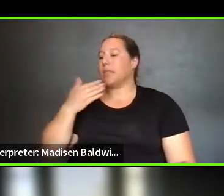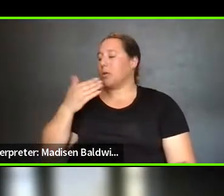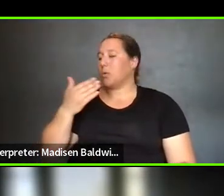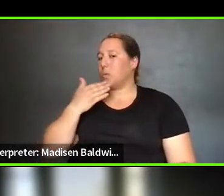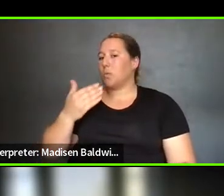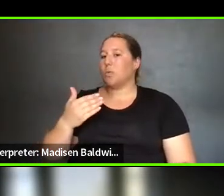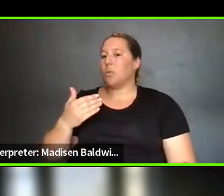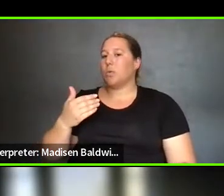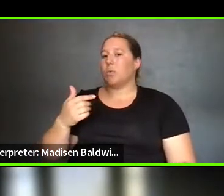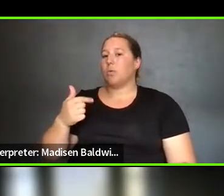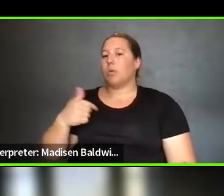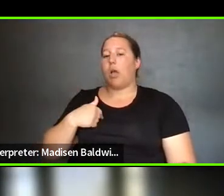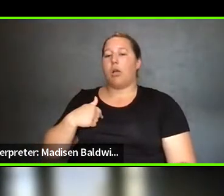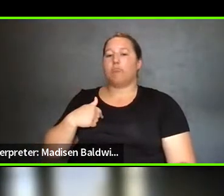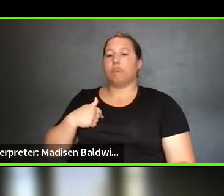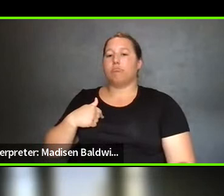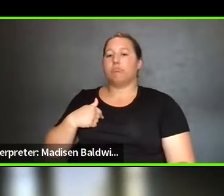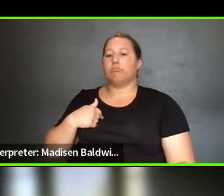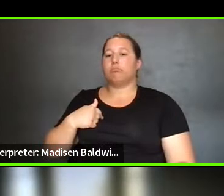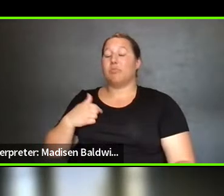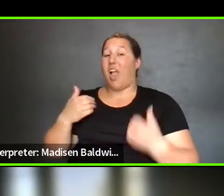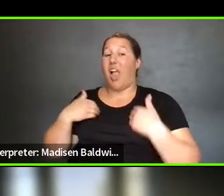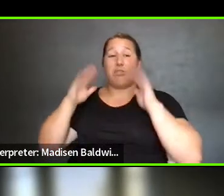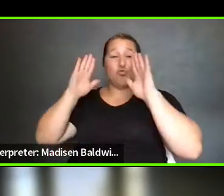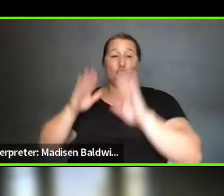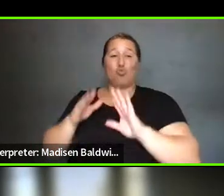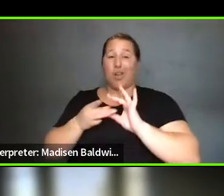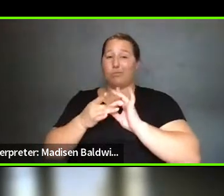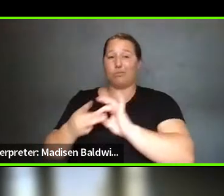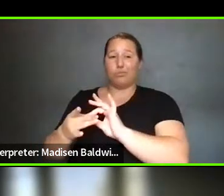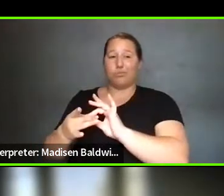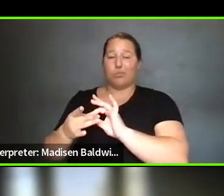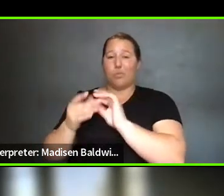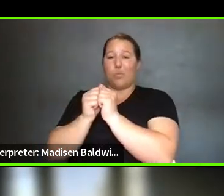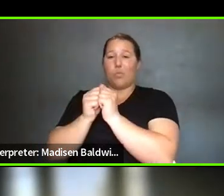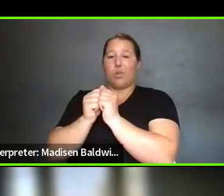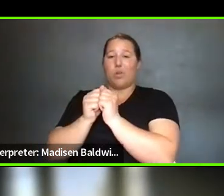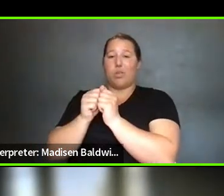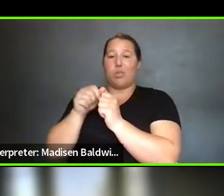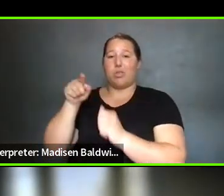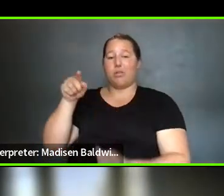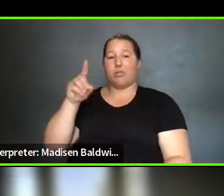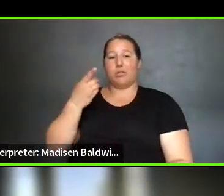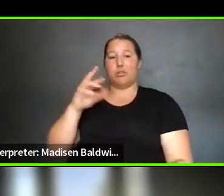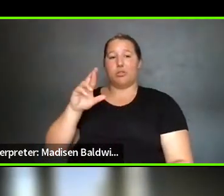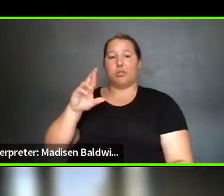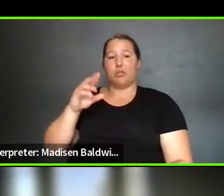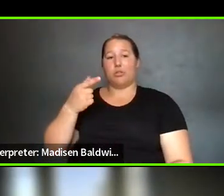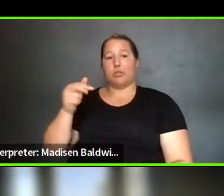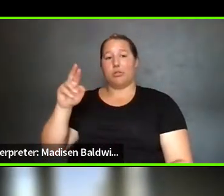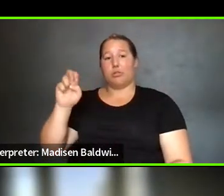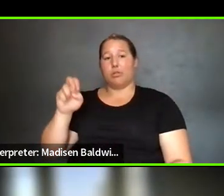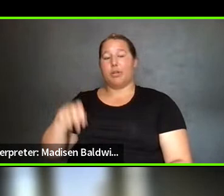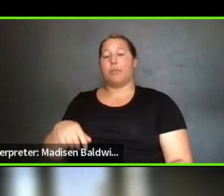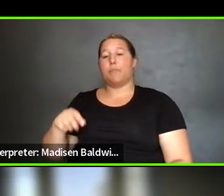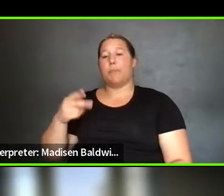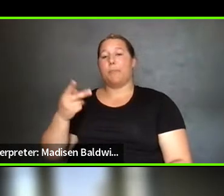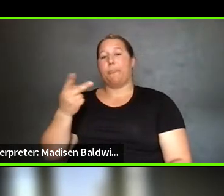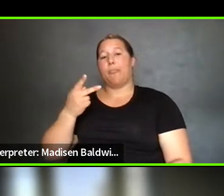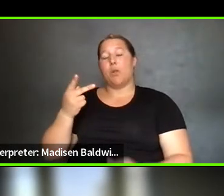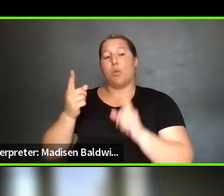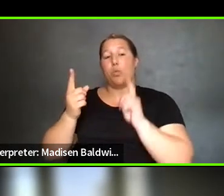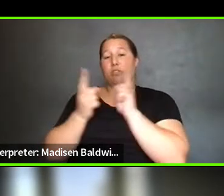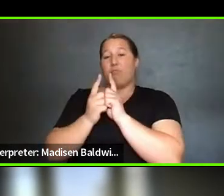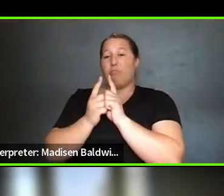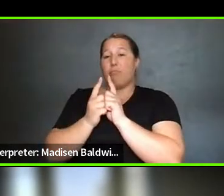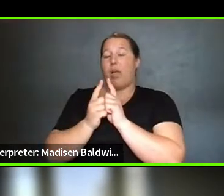Lupian. I have had a great relationship with Commissioner and her team. We've met a couple of times in regards to drive in